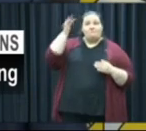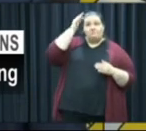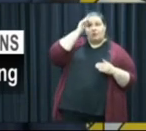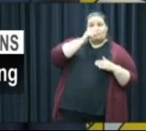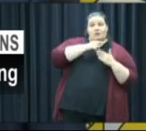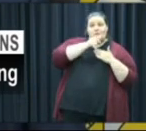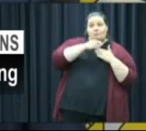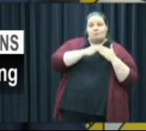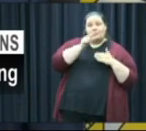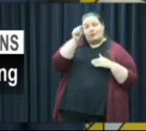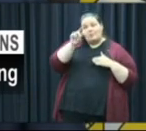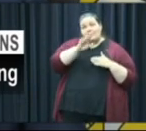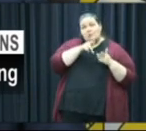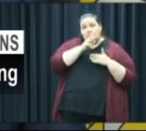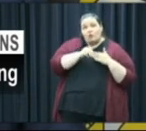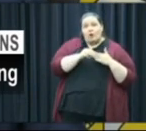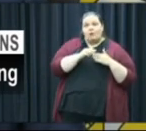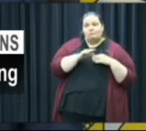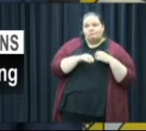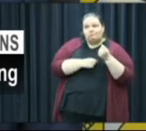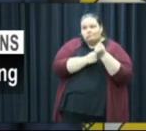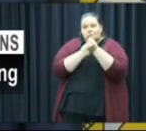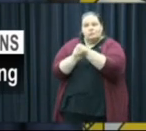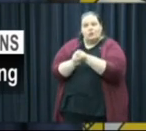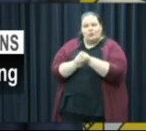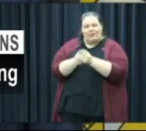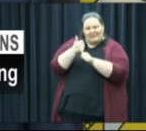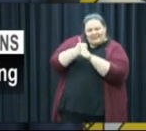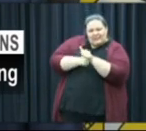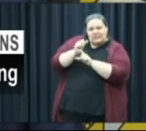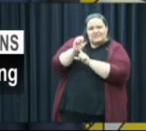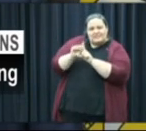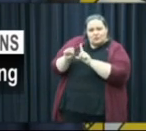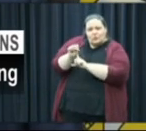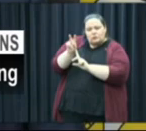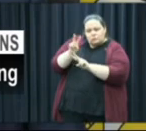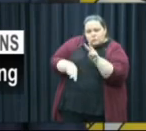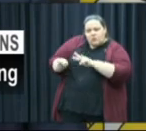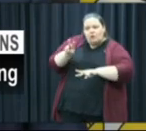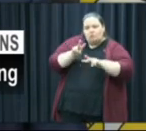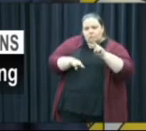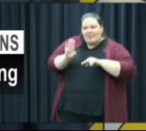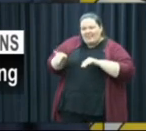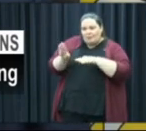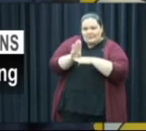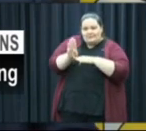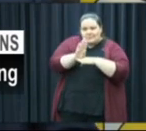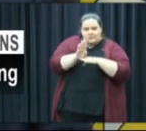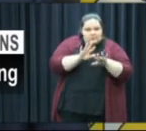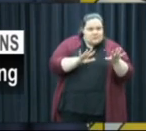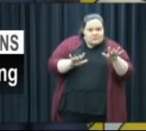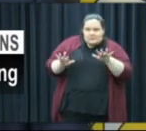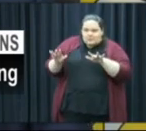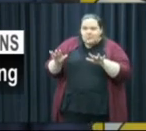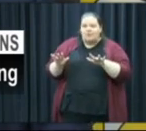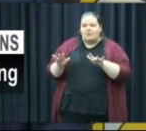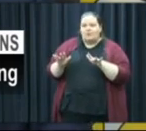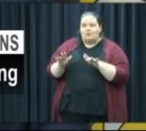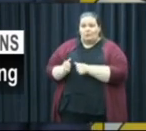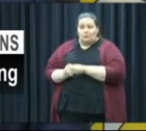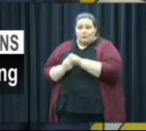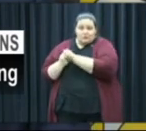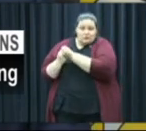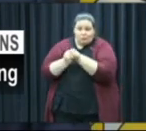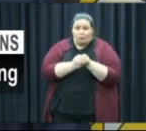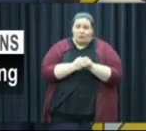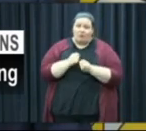well. So we just need to look at every case and do what's right by that business. And I know we can't be all things to everyone, but we'll do